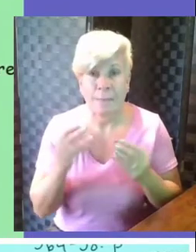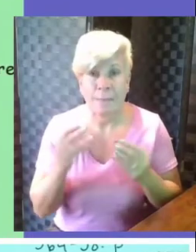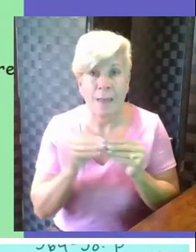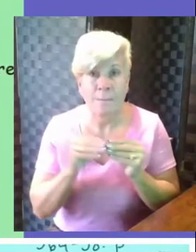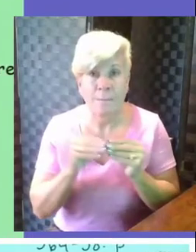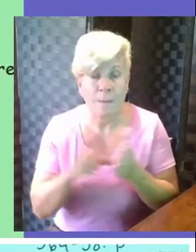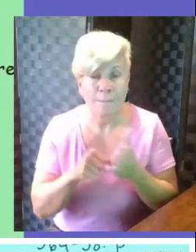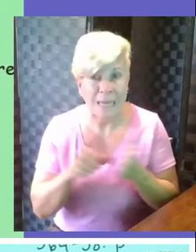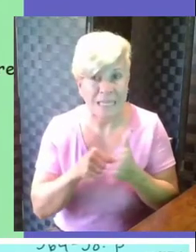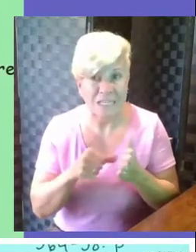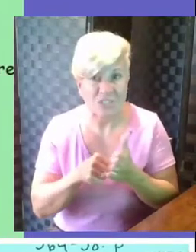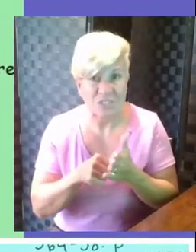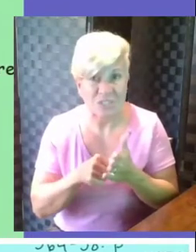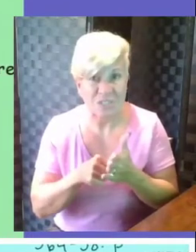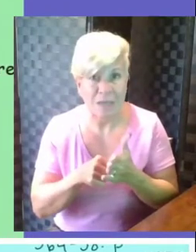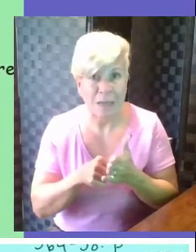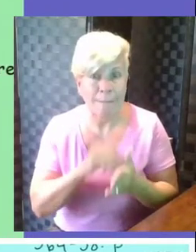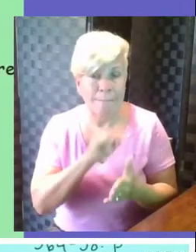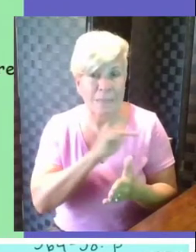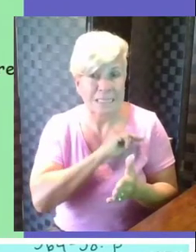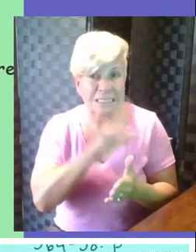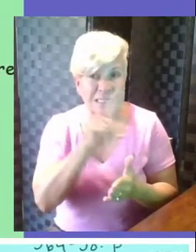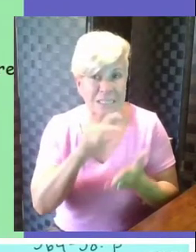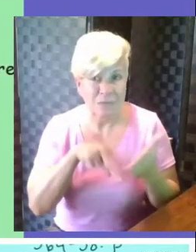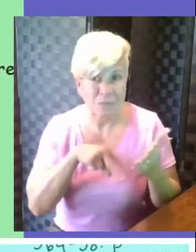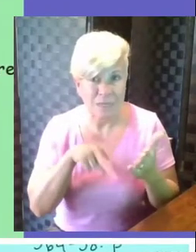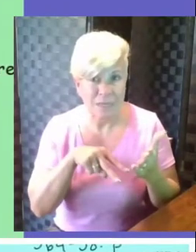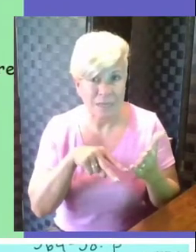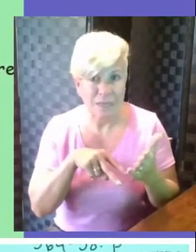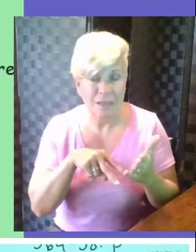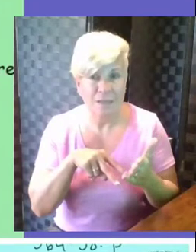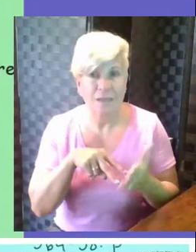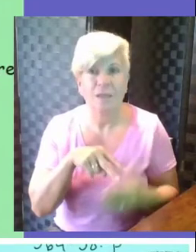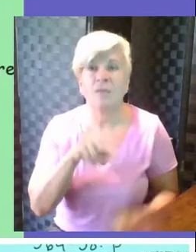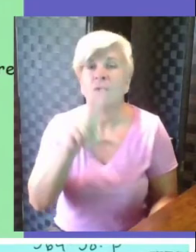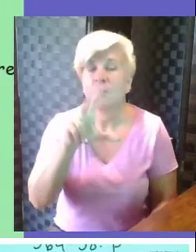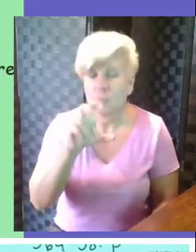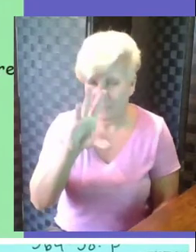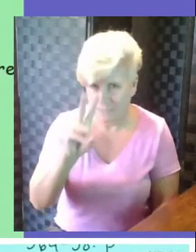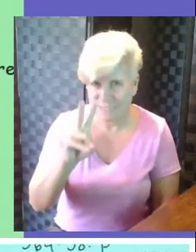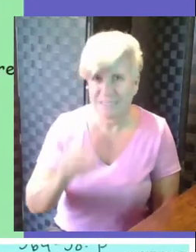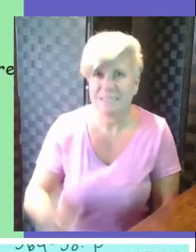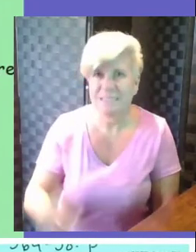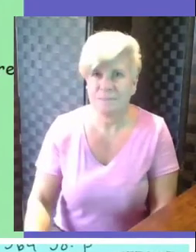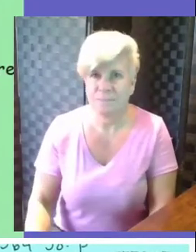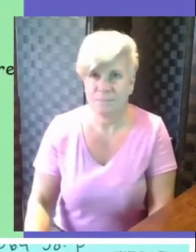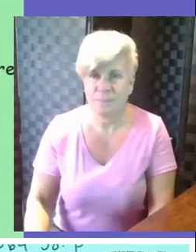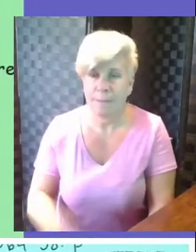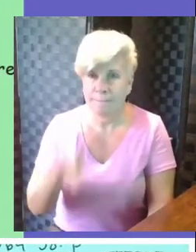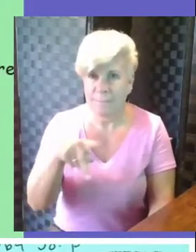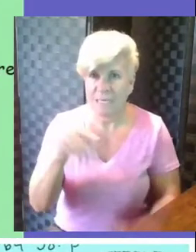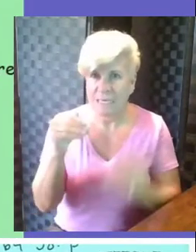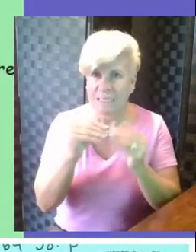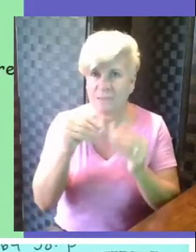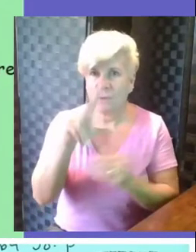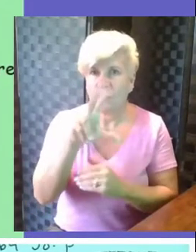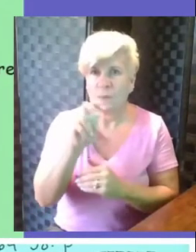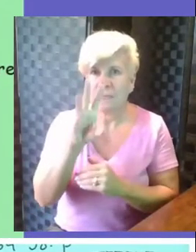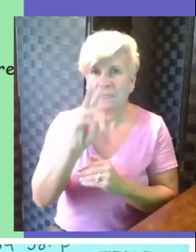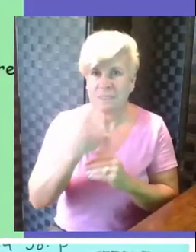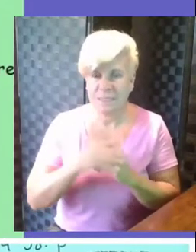more pages does Mackenzie need to read? That's right, 306. So P